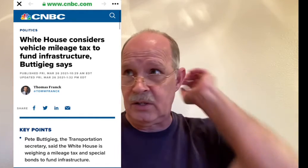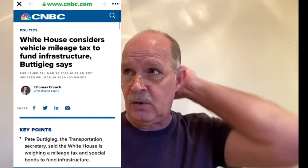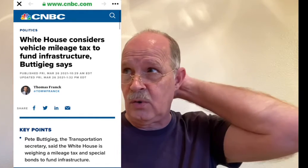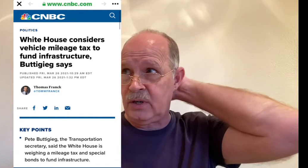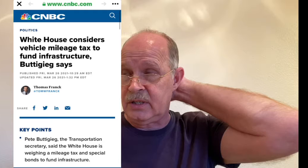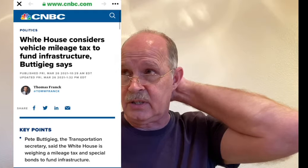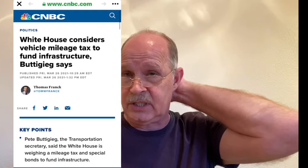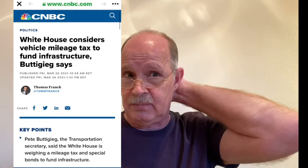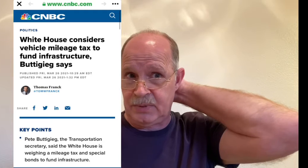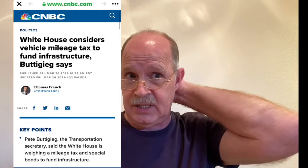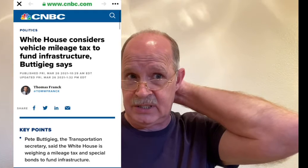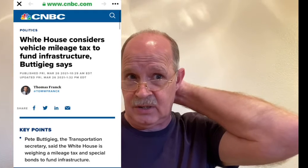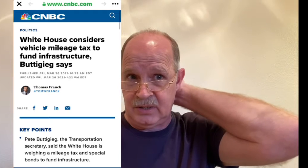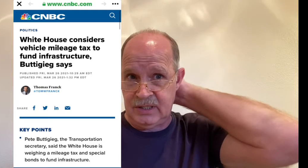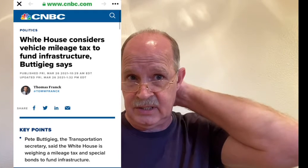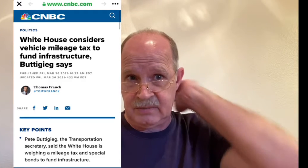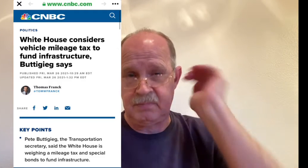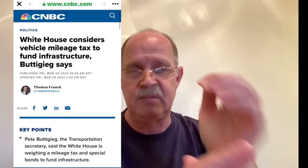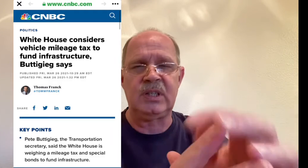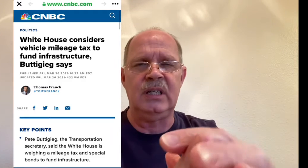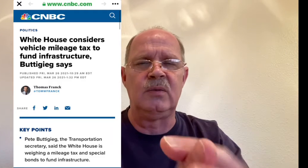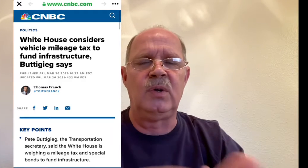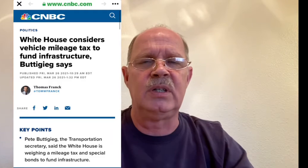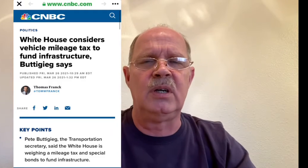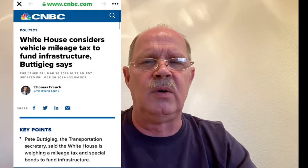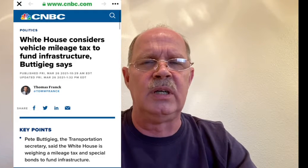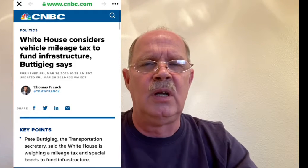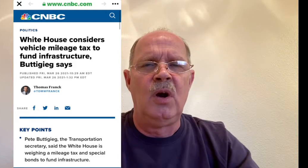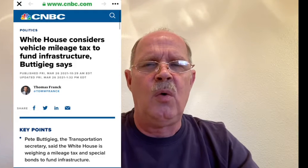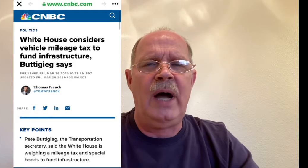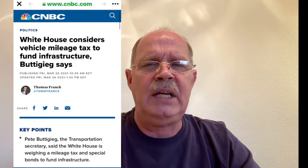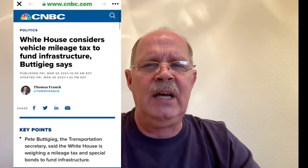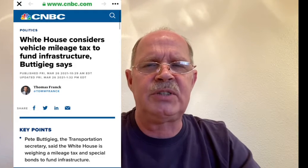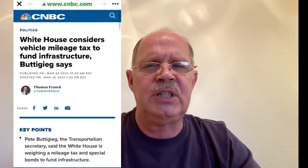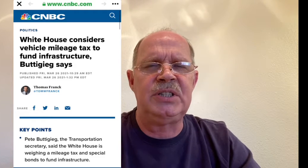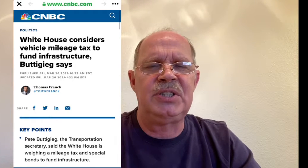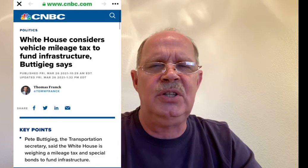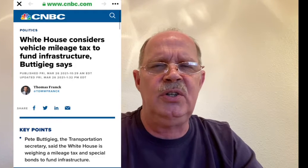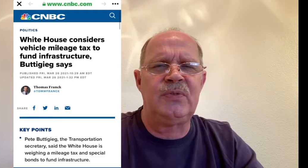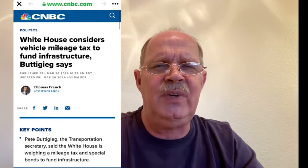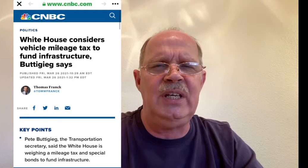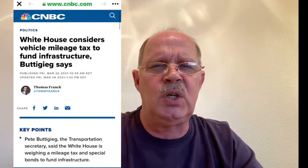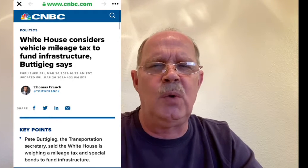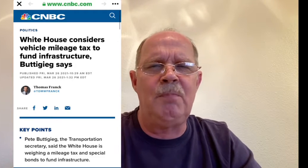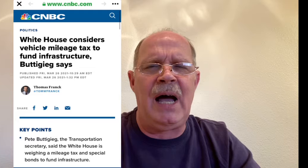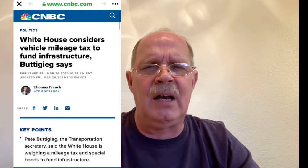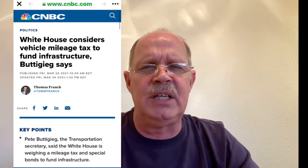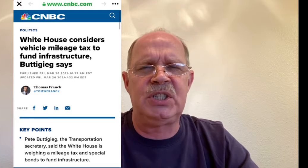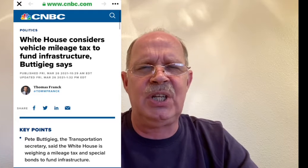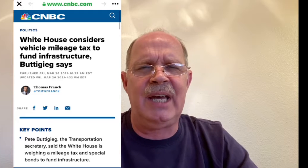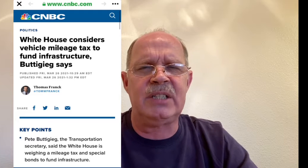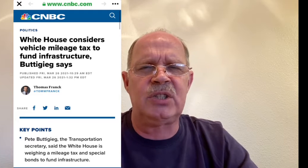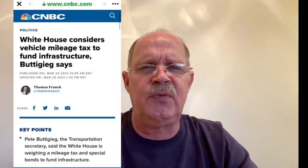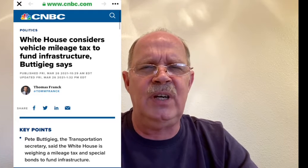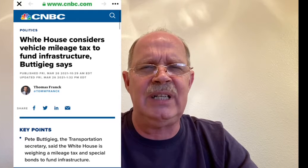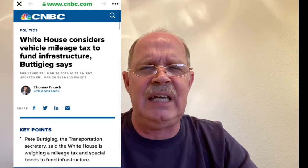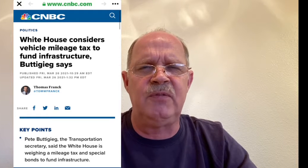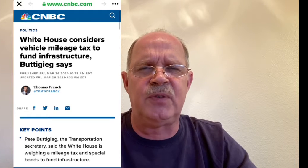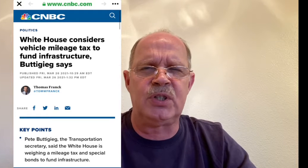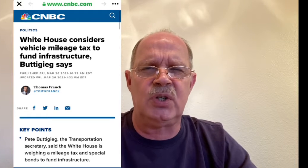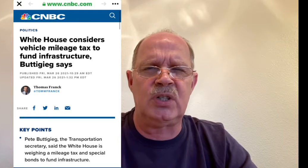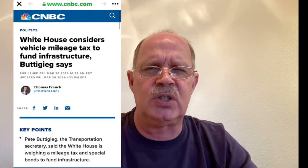Seattle or Oregon or someplace already is getting one going. White House considers vehicle mileage tax to